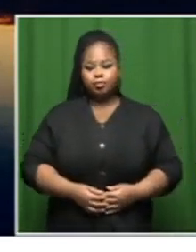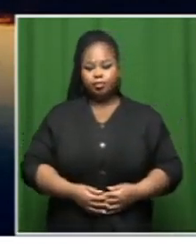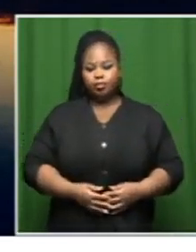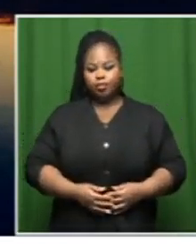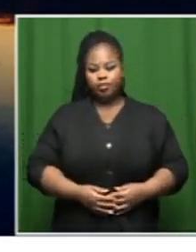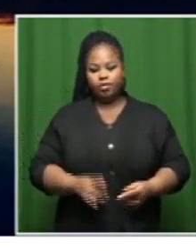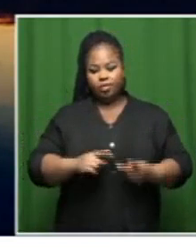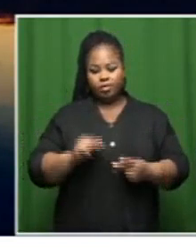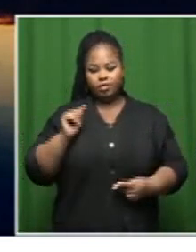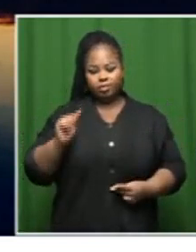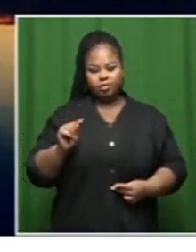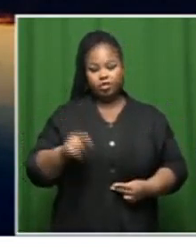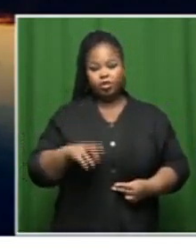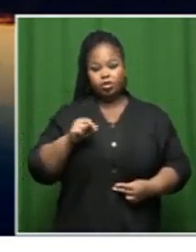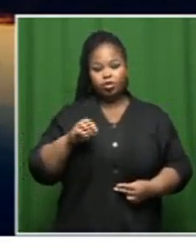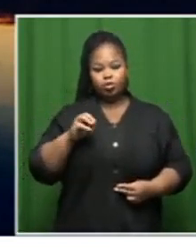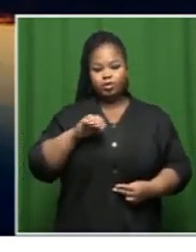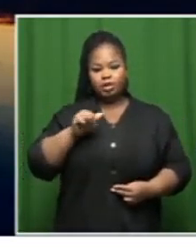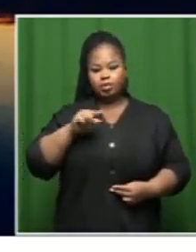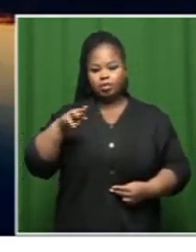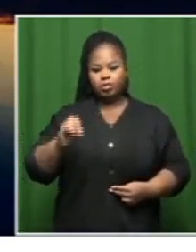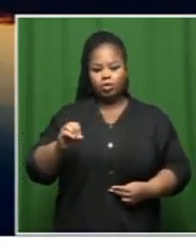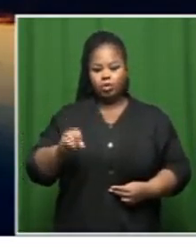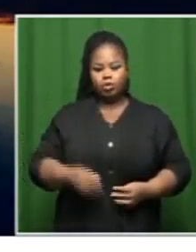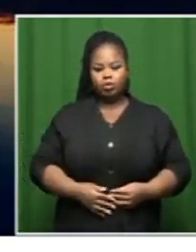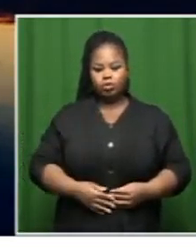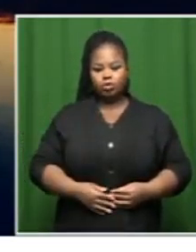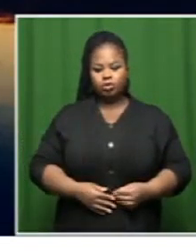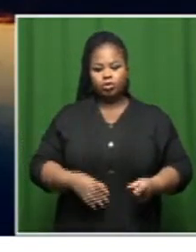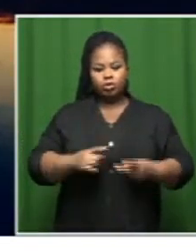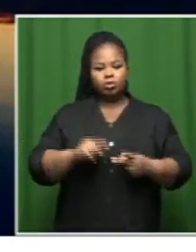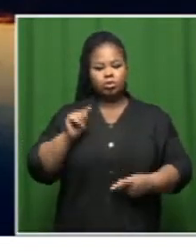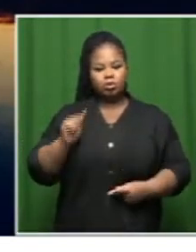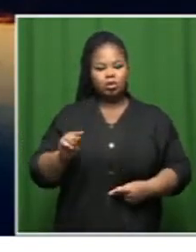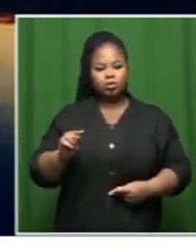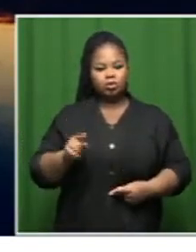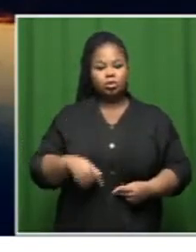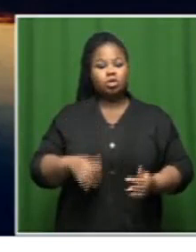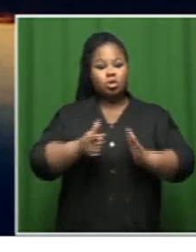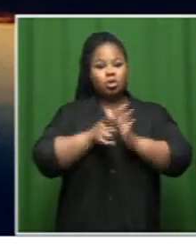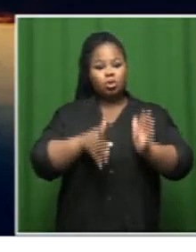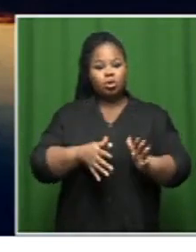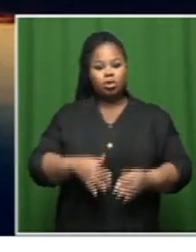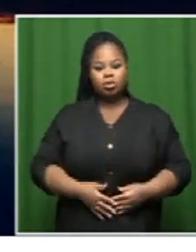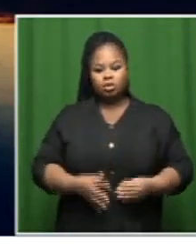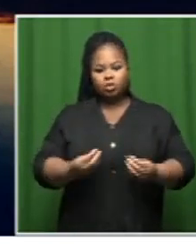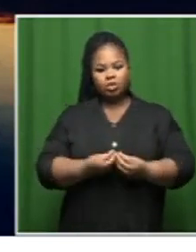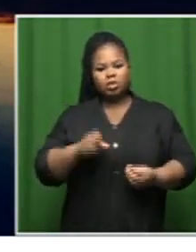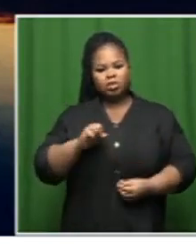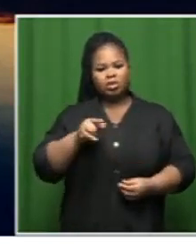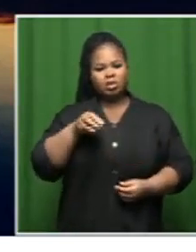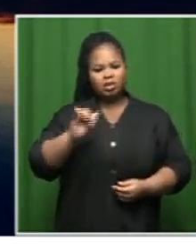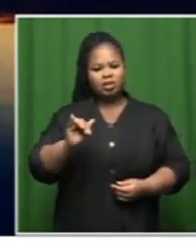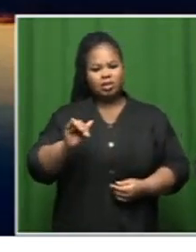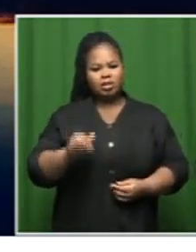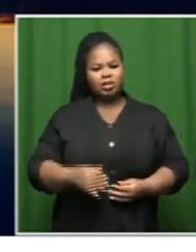let's quickly speak to Nomzamo. And Nomzamo is, of course, a lawyer, and she's with SERI, speaking to